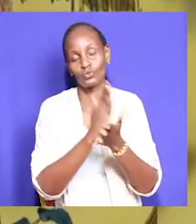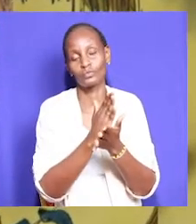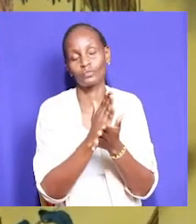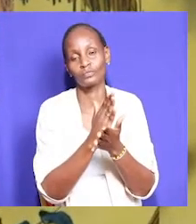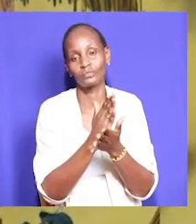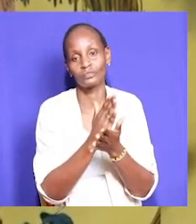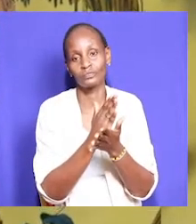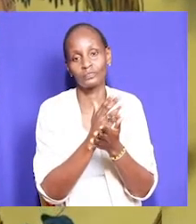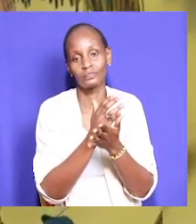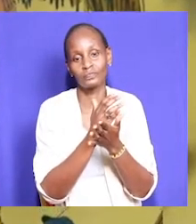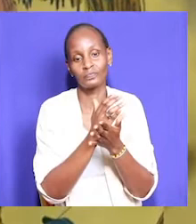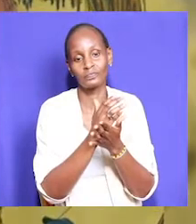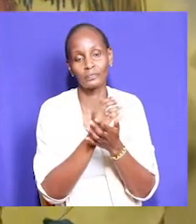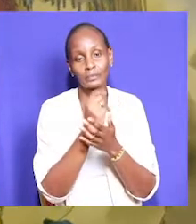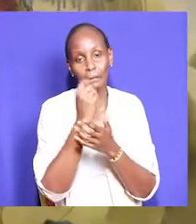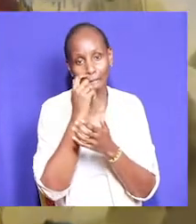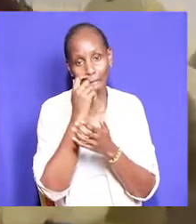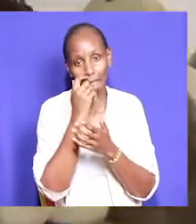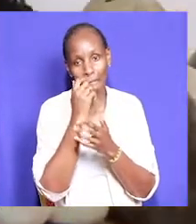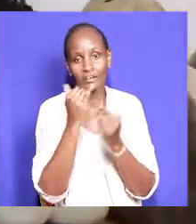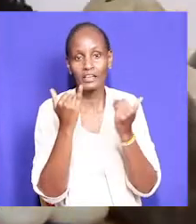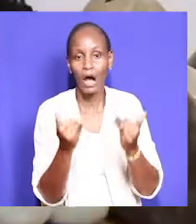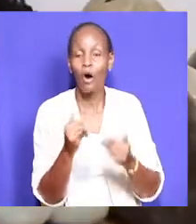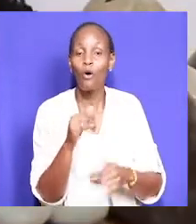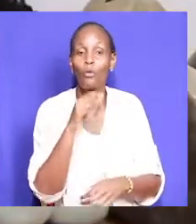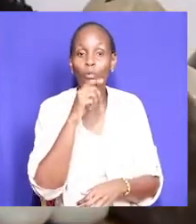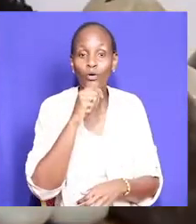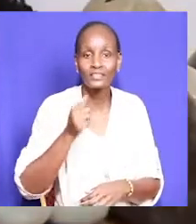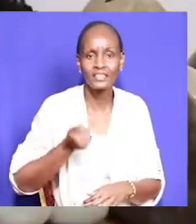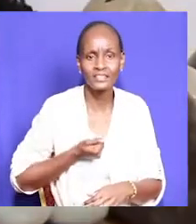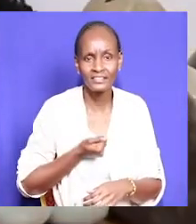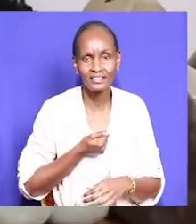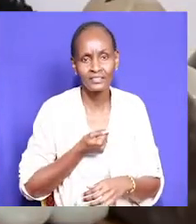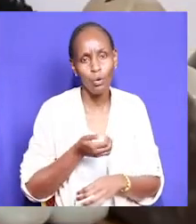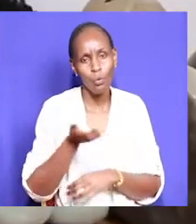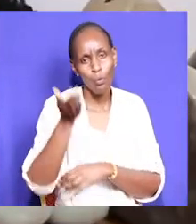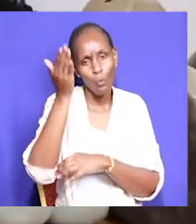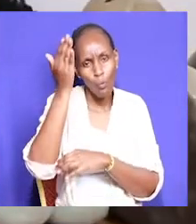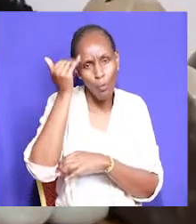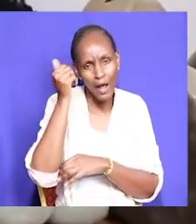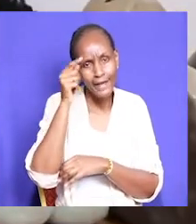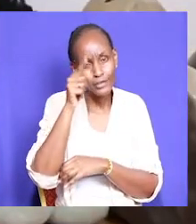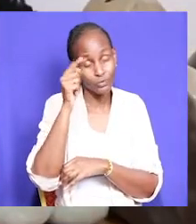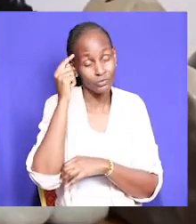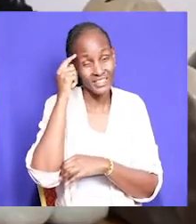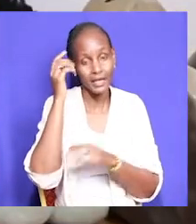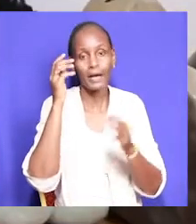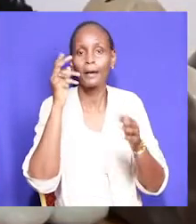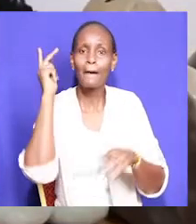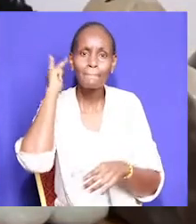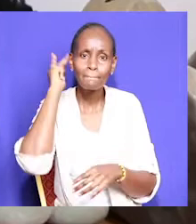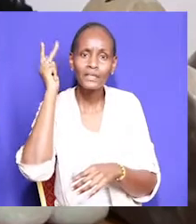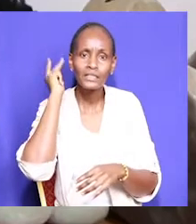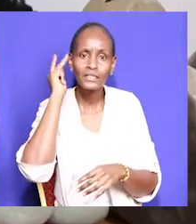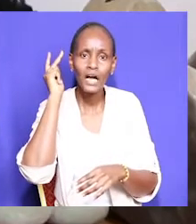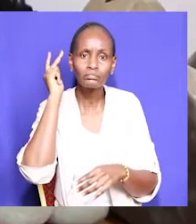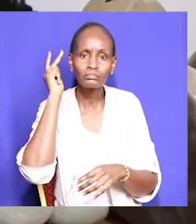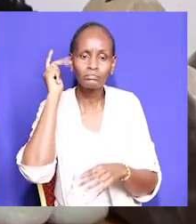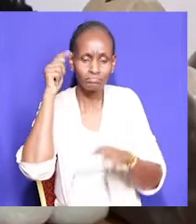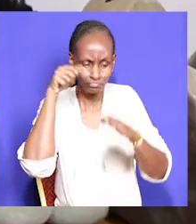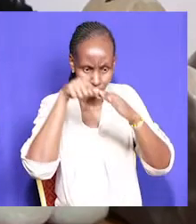God. Now, boys and girls, why do you think Peter sank?